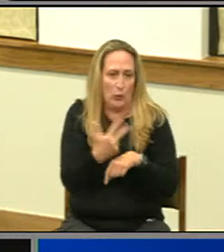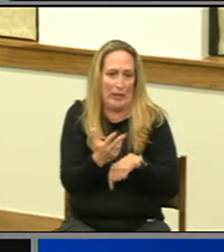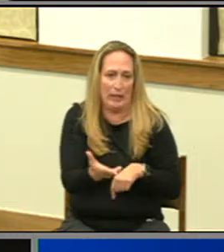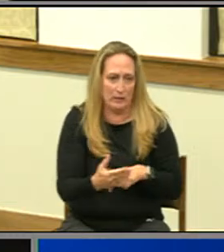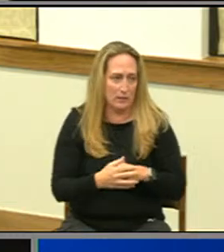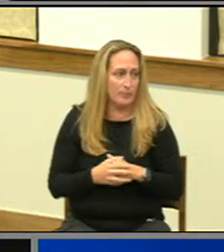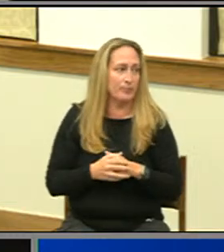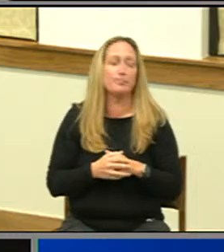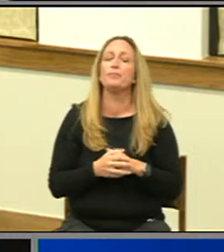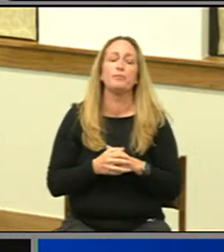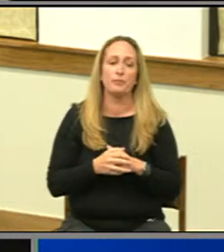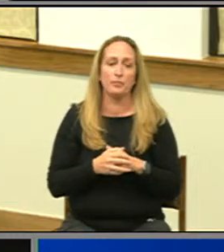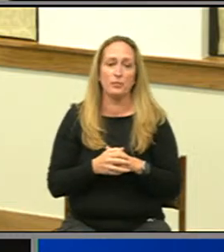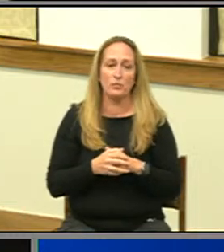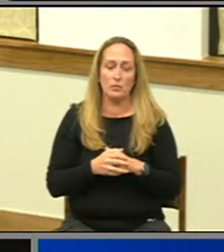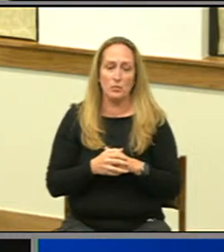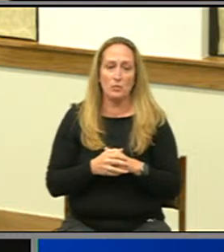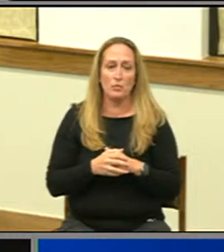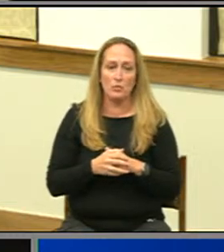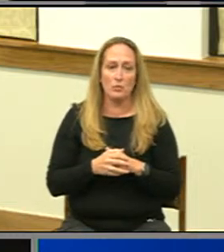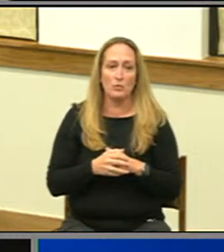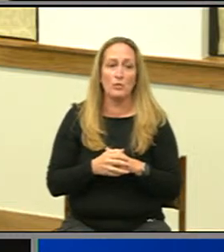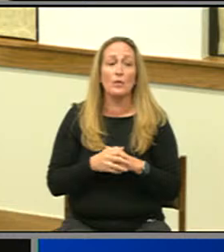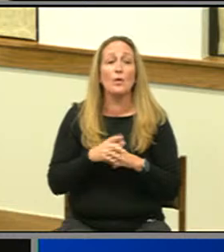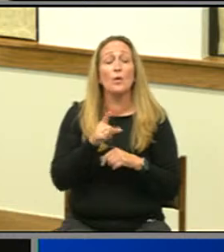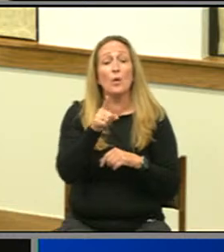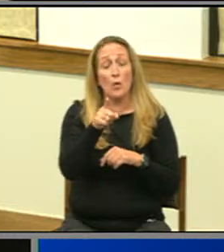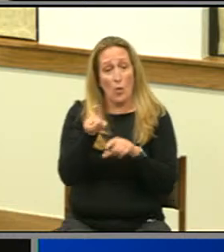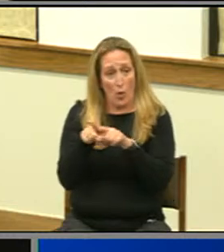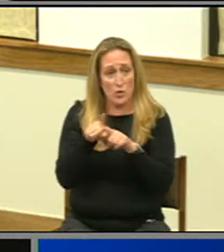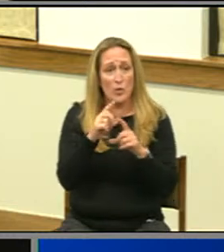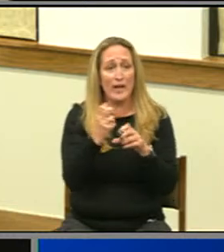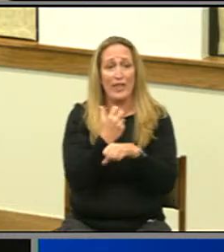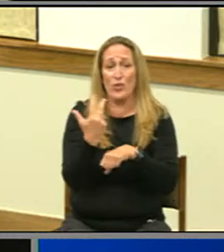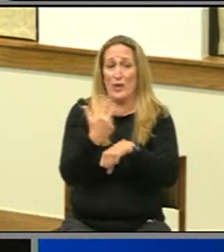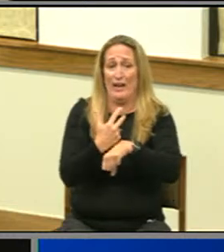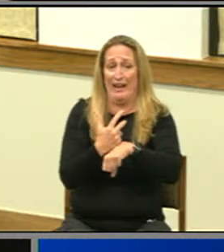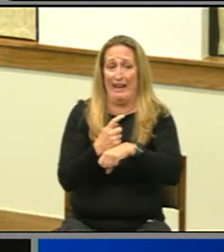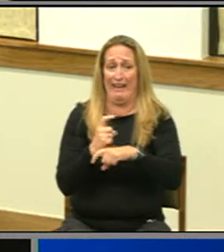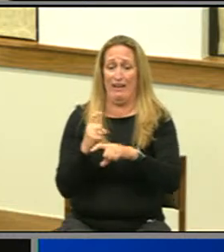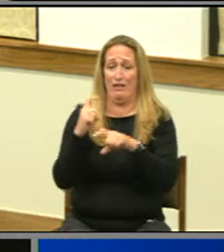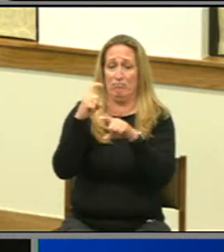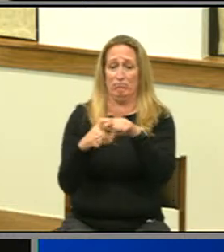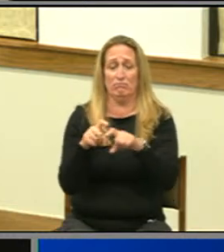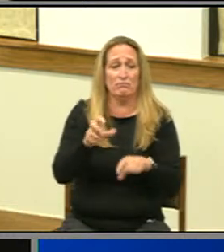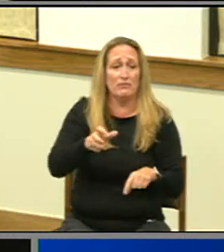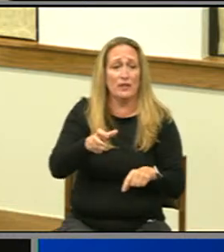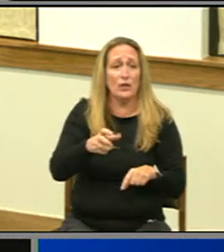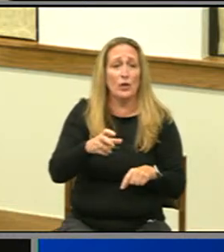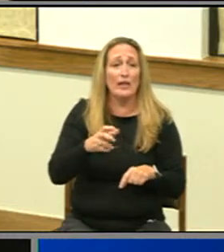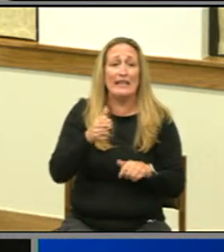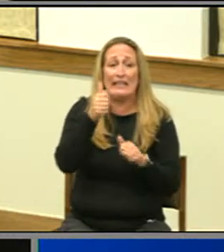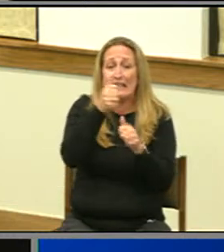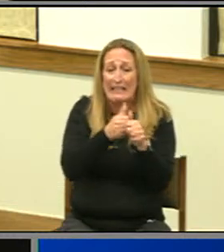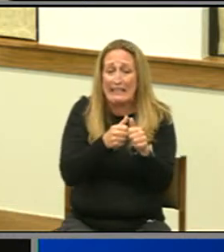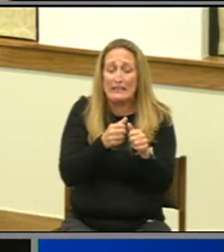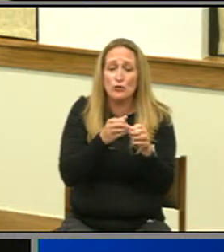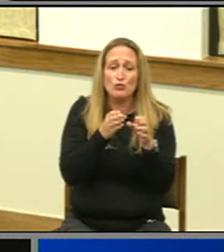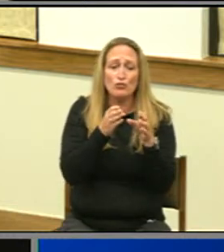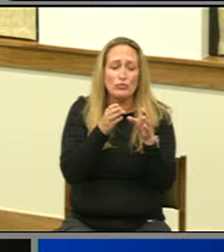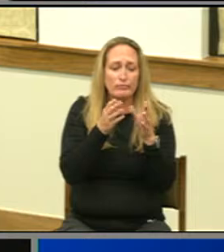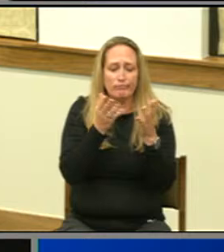before the start itself. You will also receive a 3-day door hanger for each